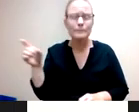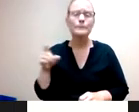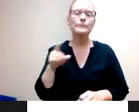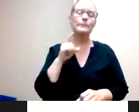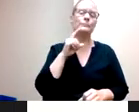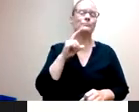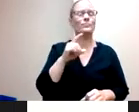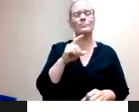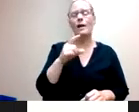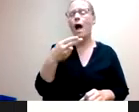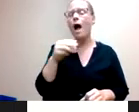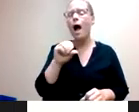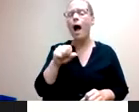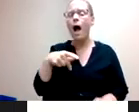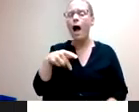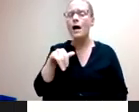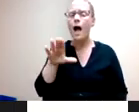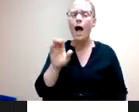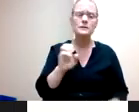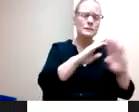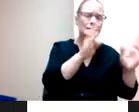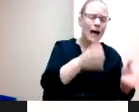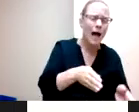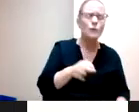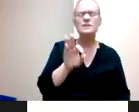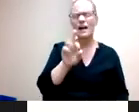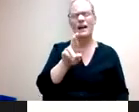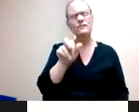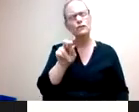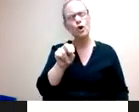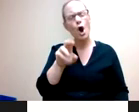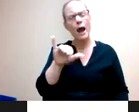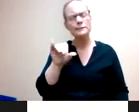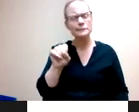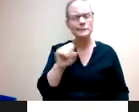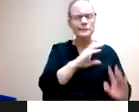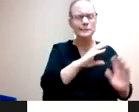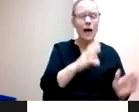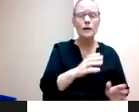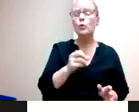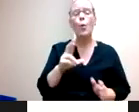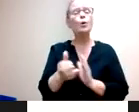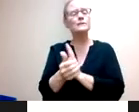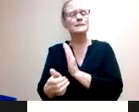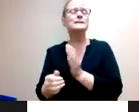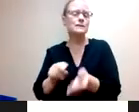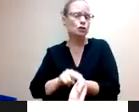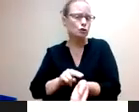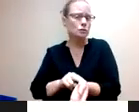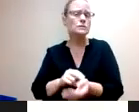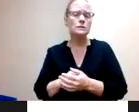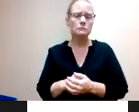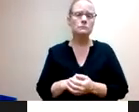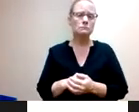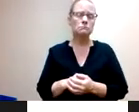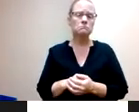House or Matthews House, or skilled nursing. It is an avenue to